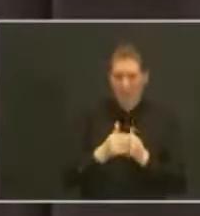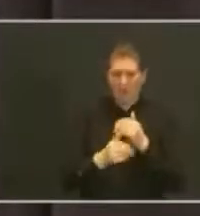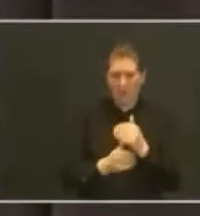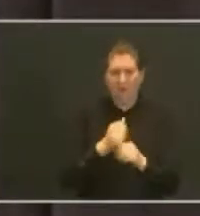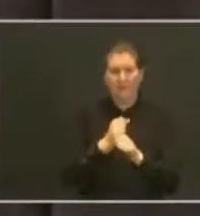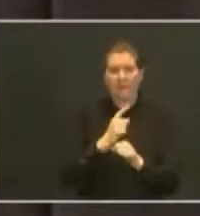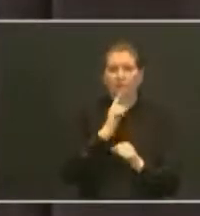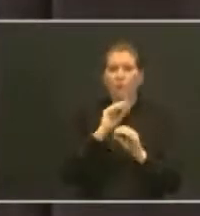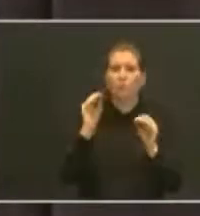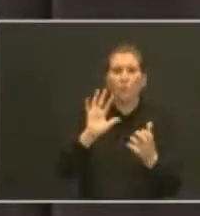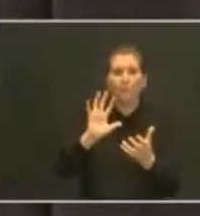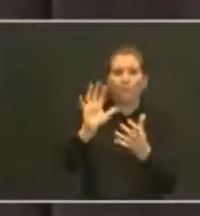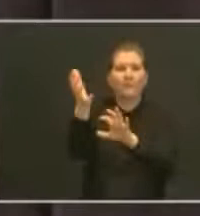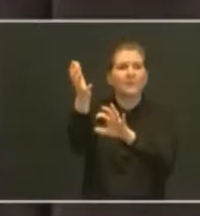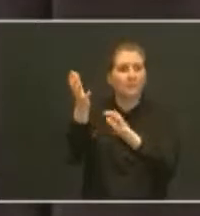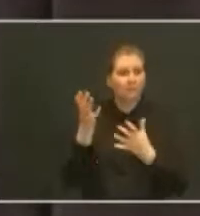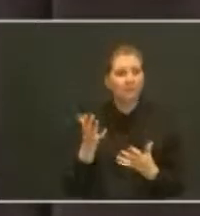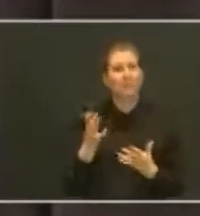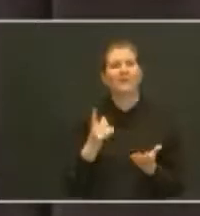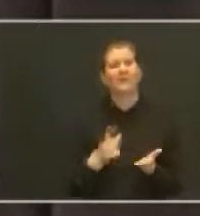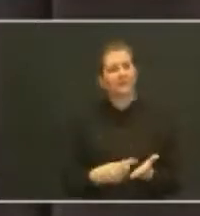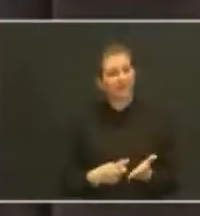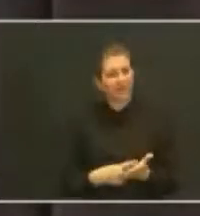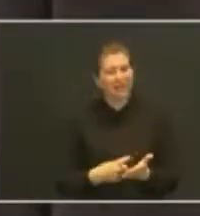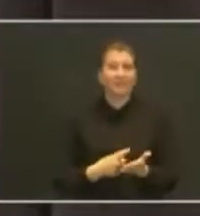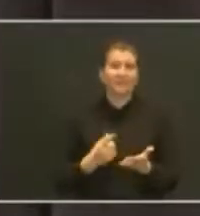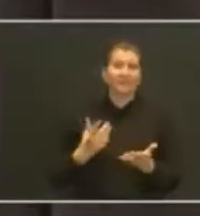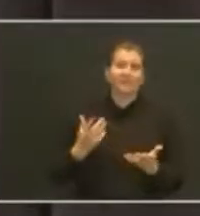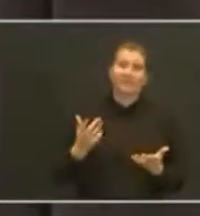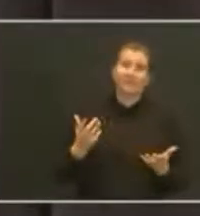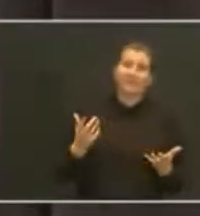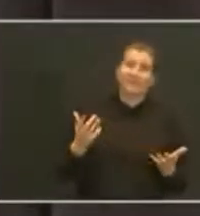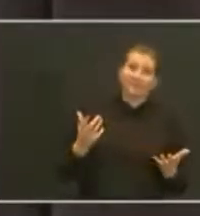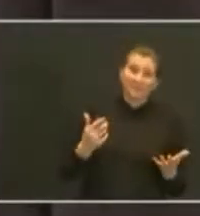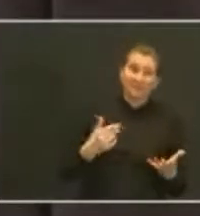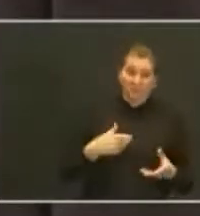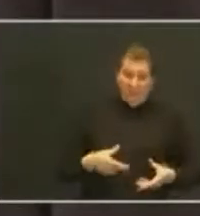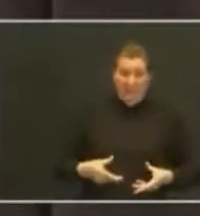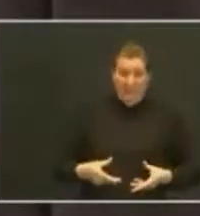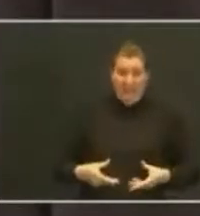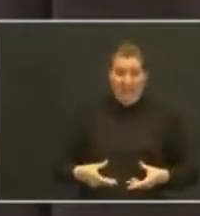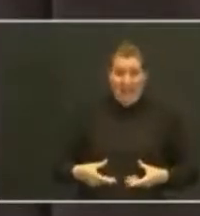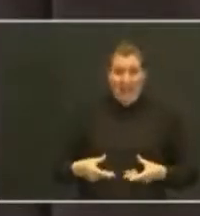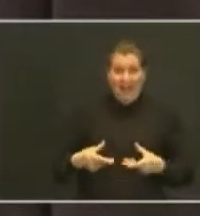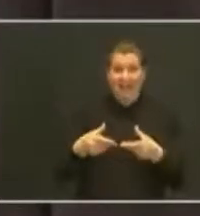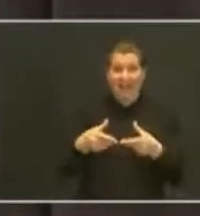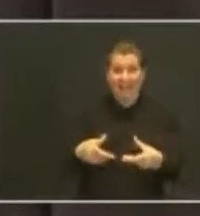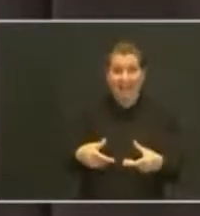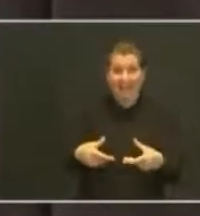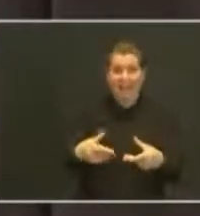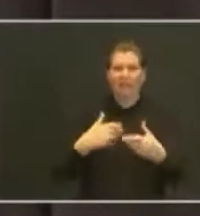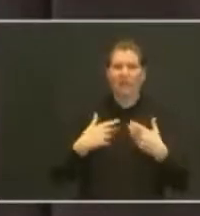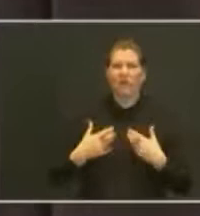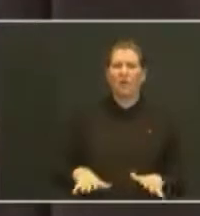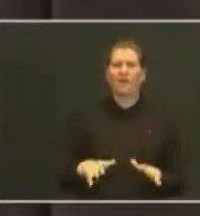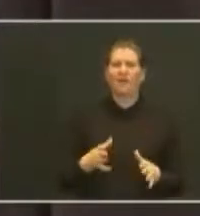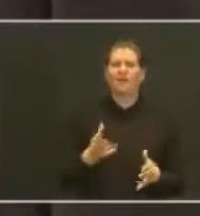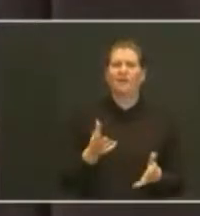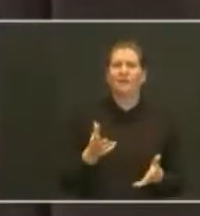we did a good job in minimizing waste, which also takes time, we have